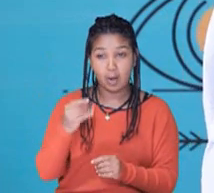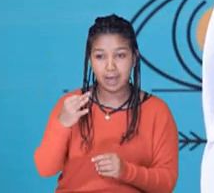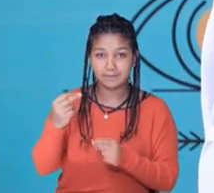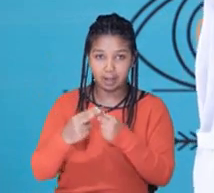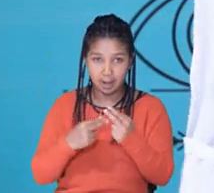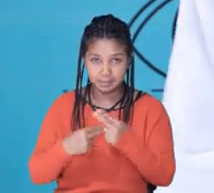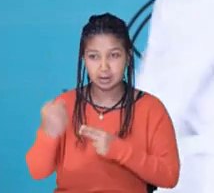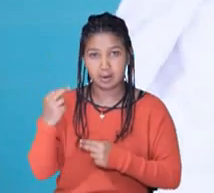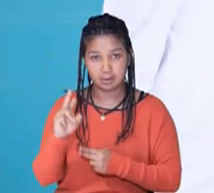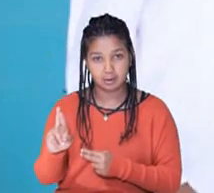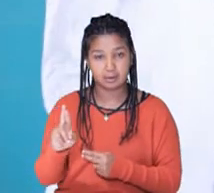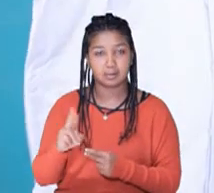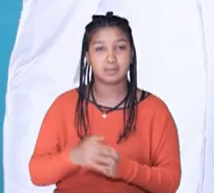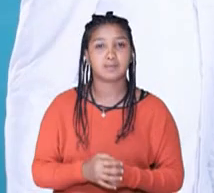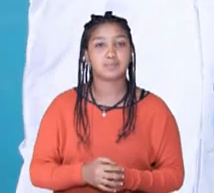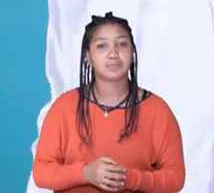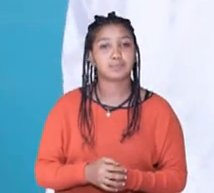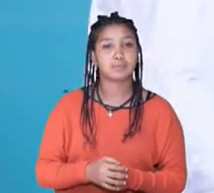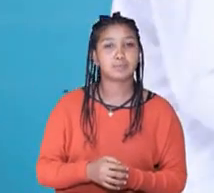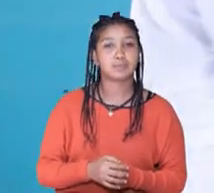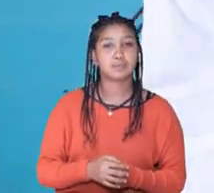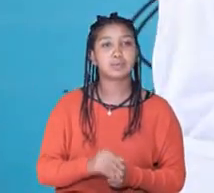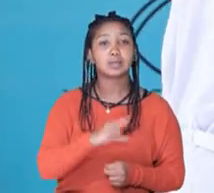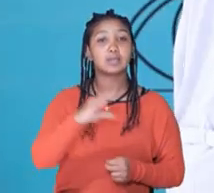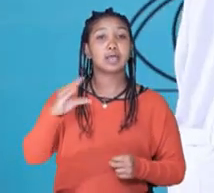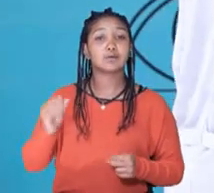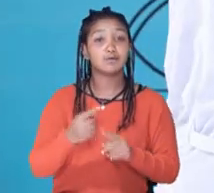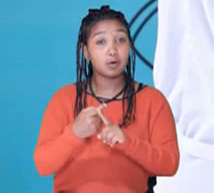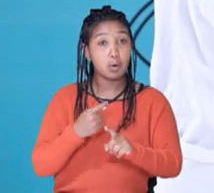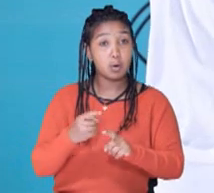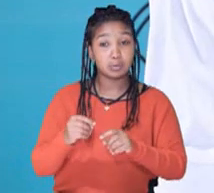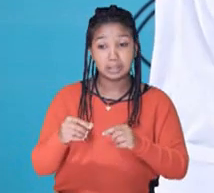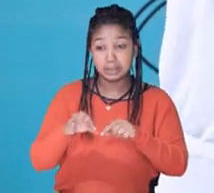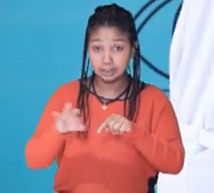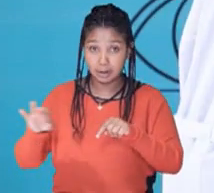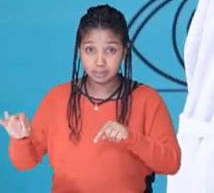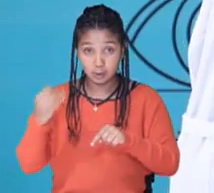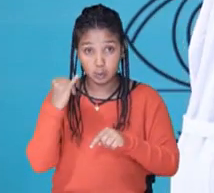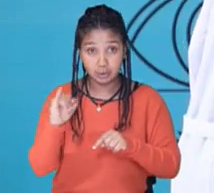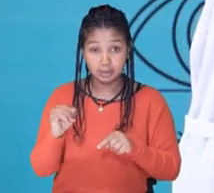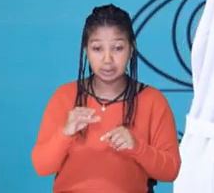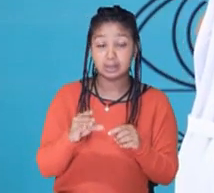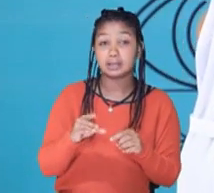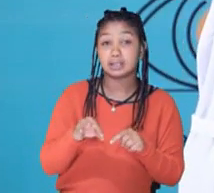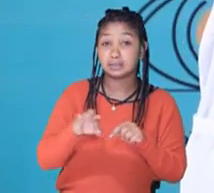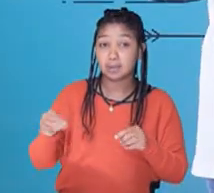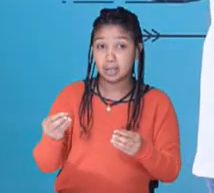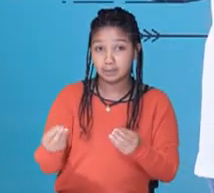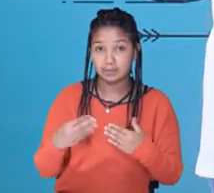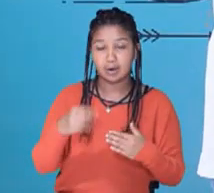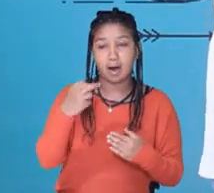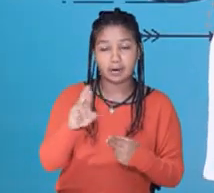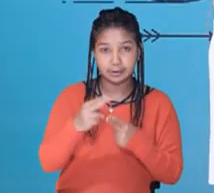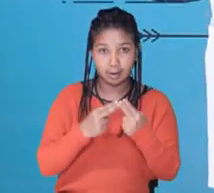F times R, F times R, okay? And from a displacement concept, we know that displacement can be given